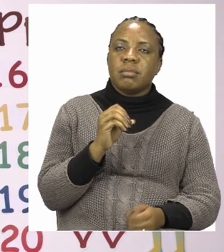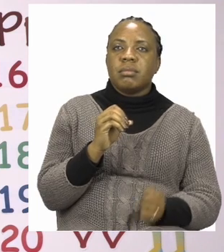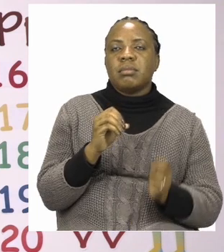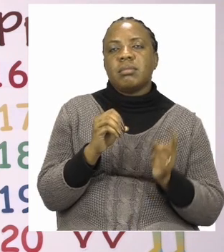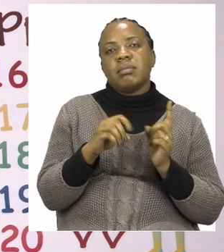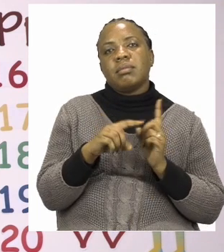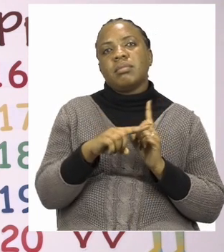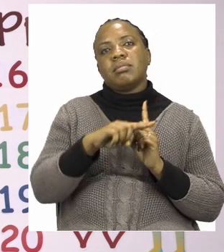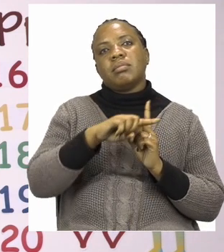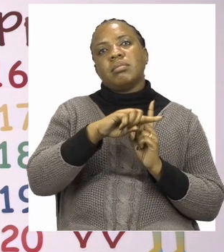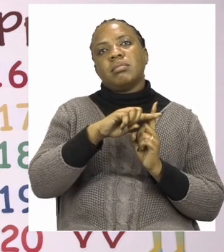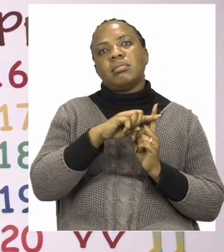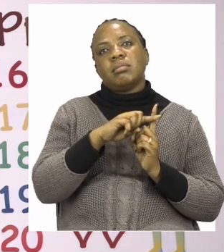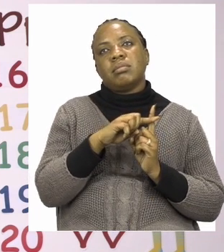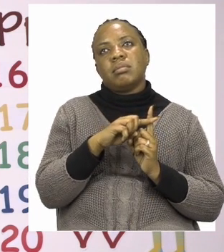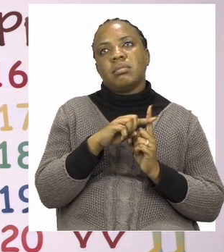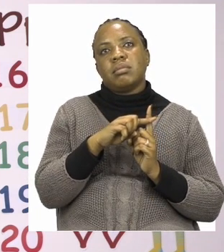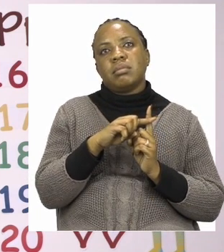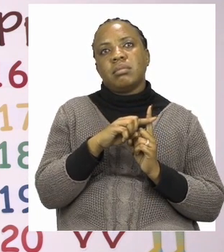plus